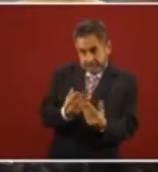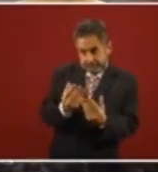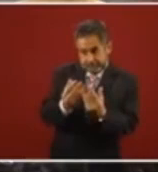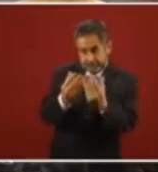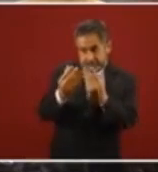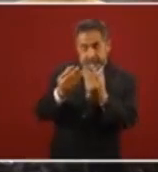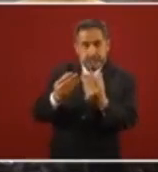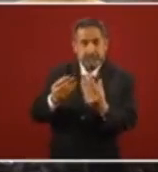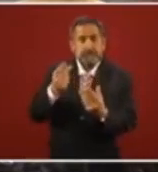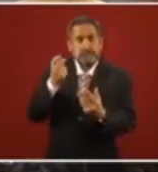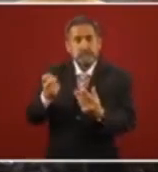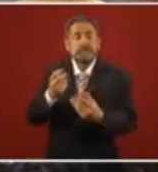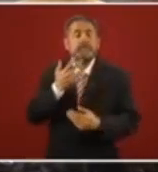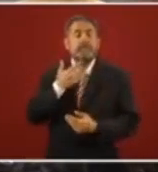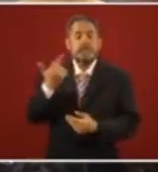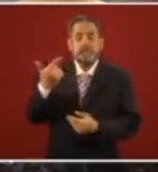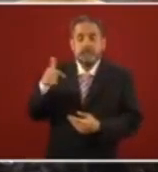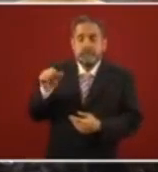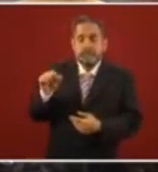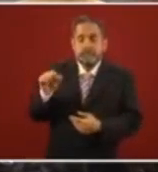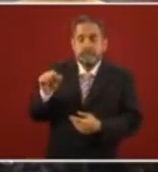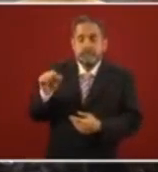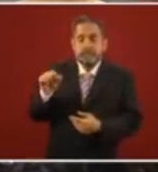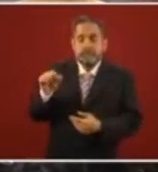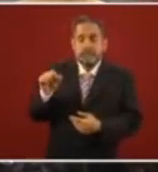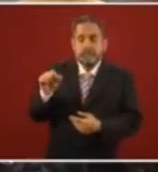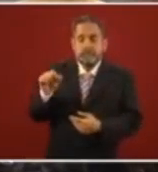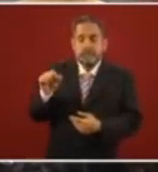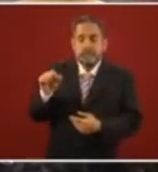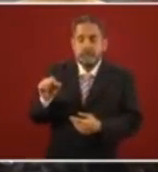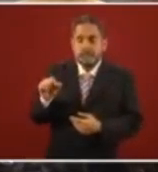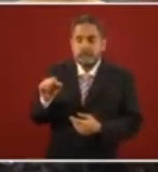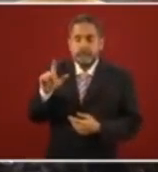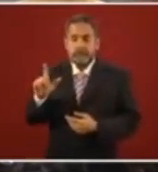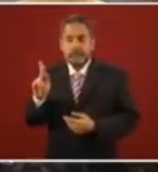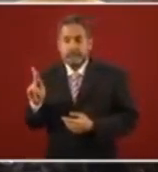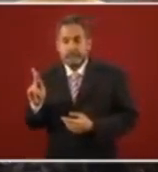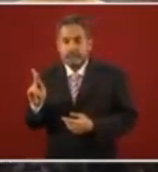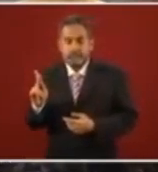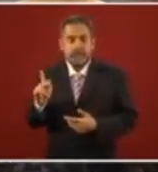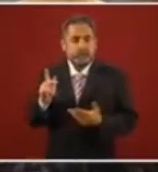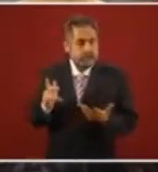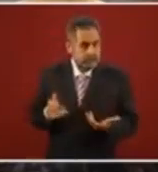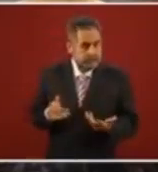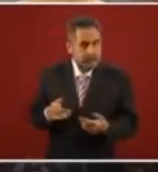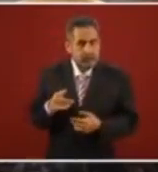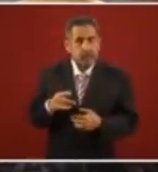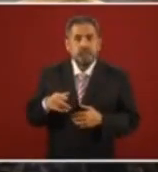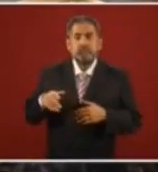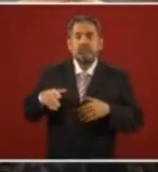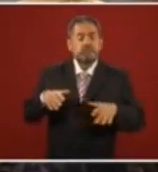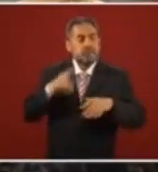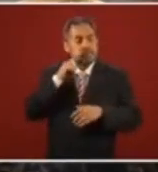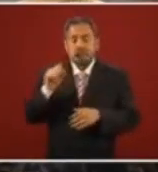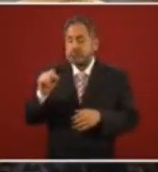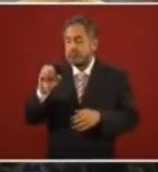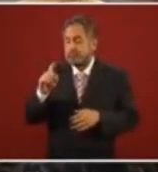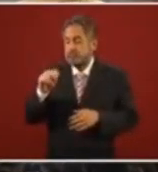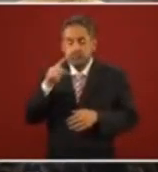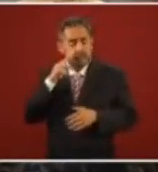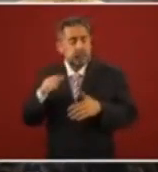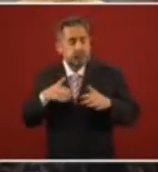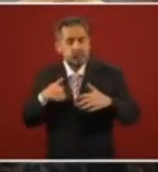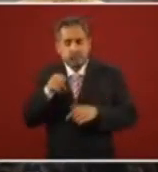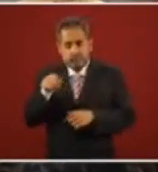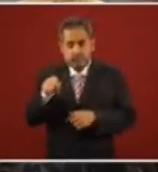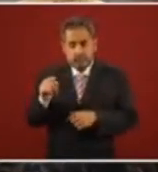...es... ...es gas LP... ...es decir... ...es LP gas... ...tuvimos... ...en un recorrido... ...de la Sedena... ...es un evento...